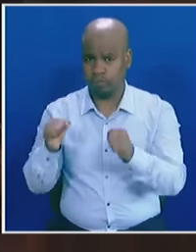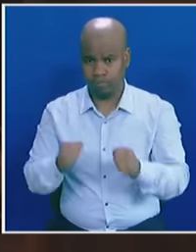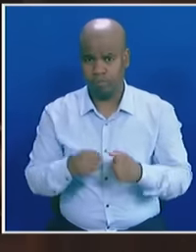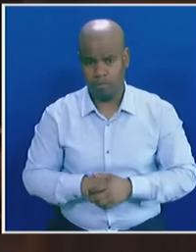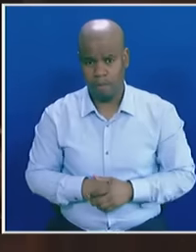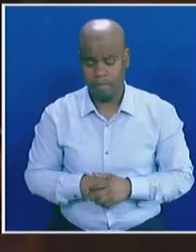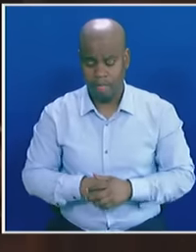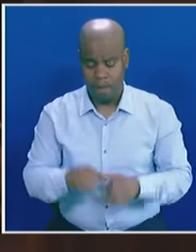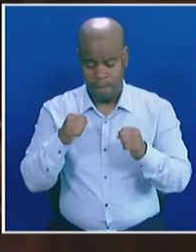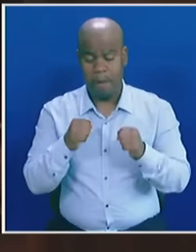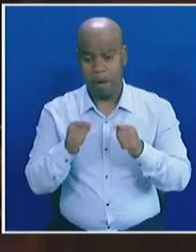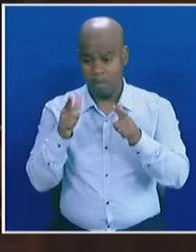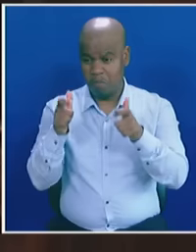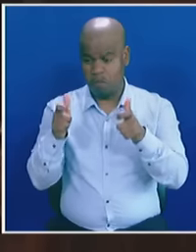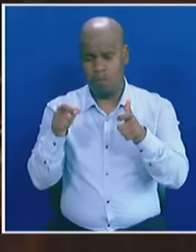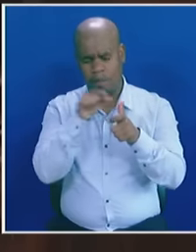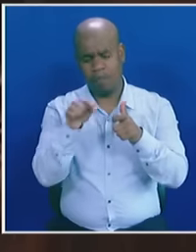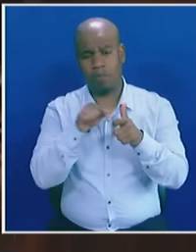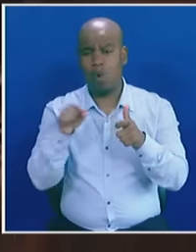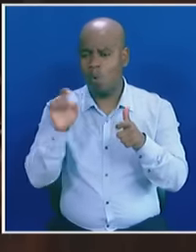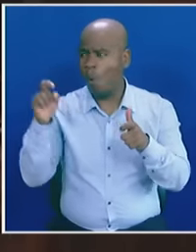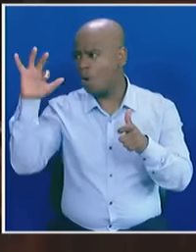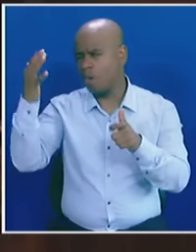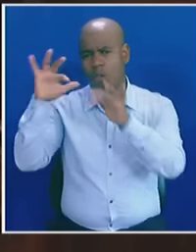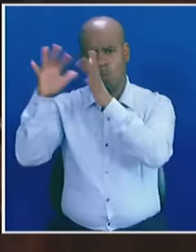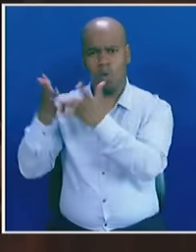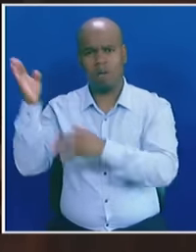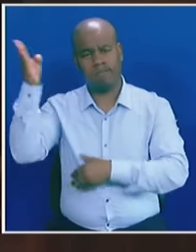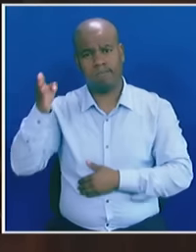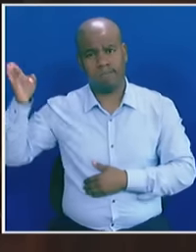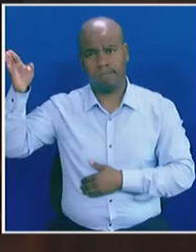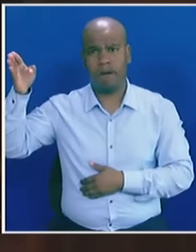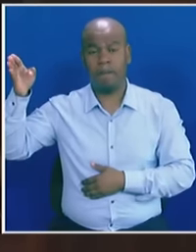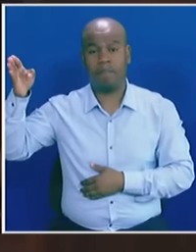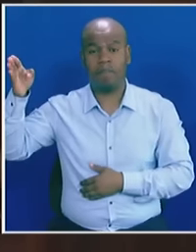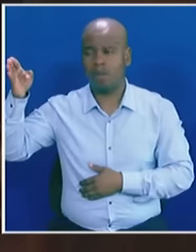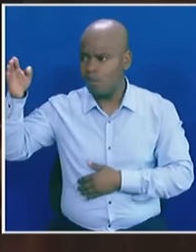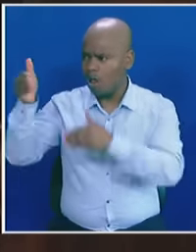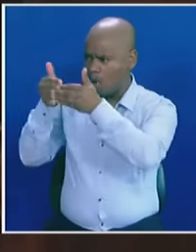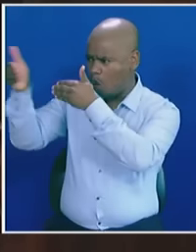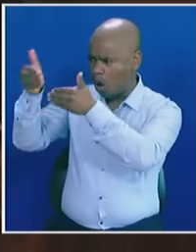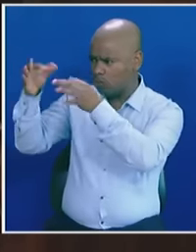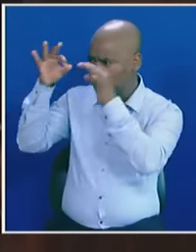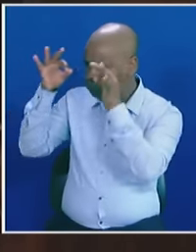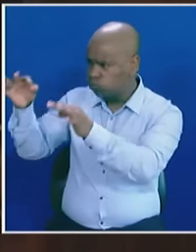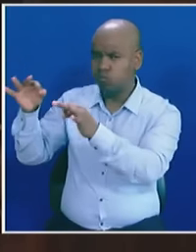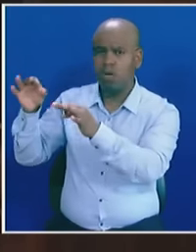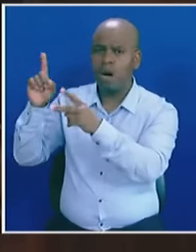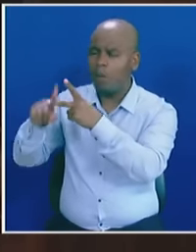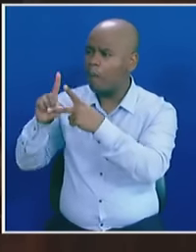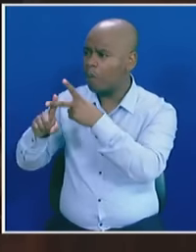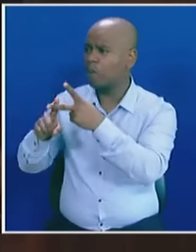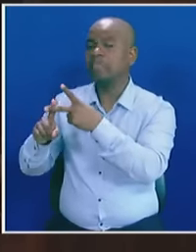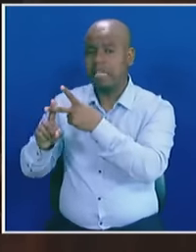weapon against instability and insecurity all over the world is well-organized, appropriately